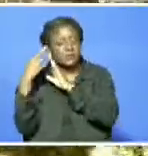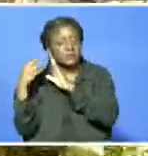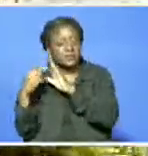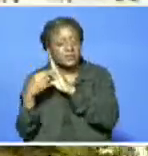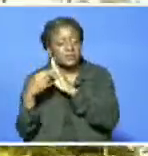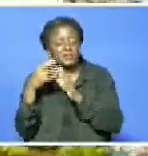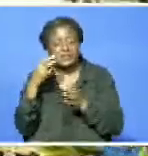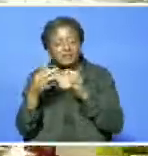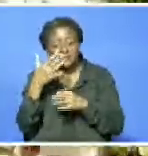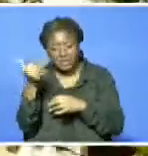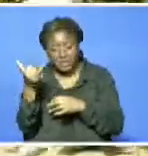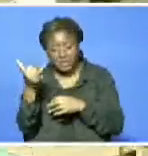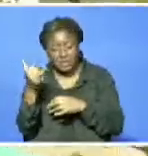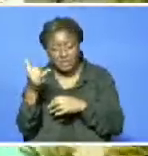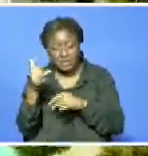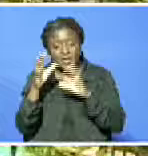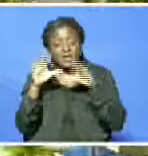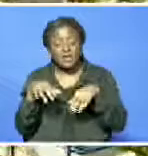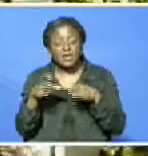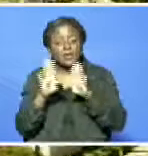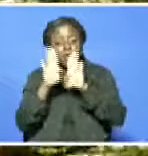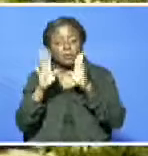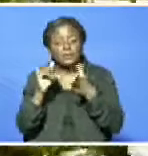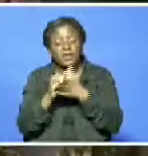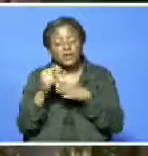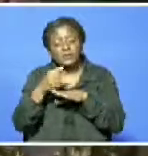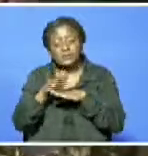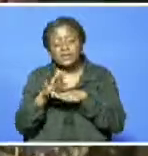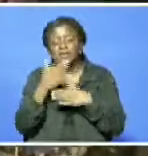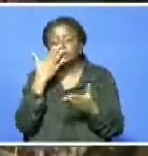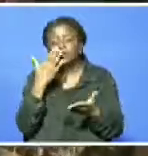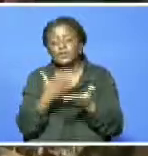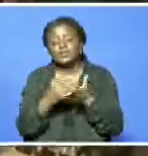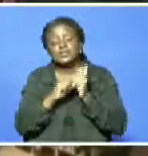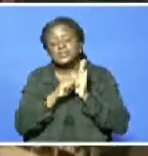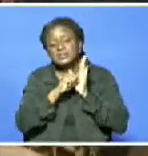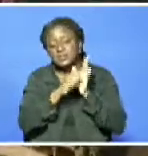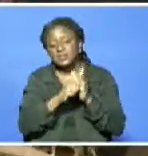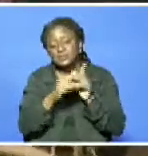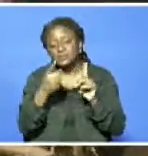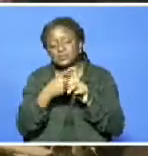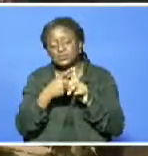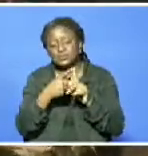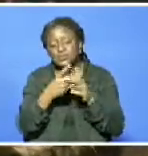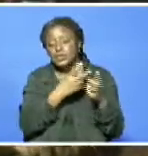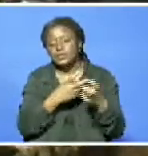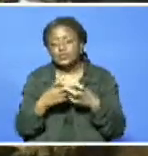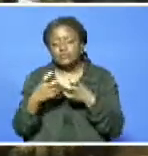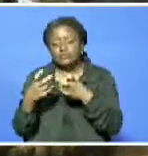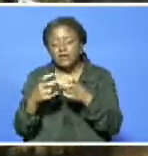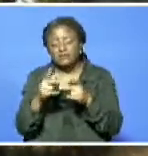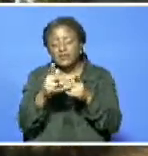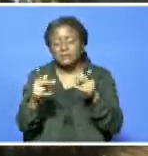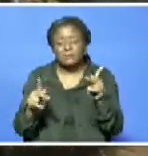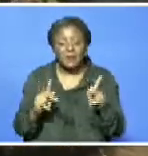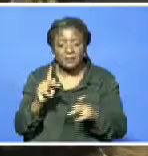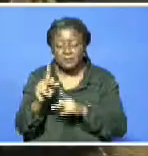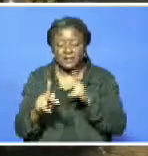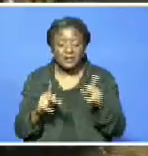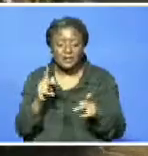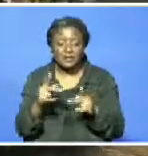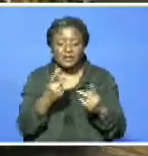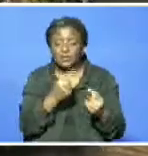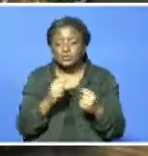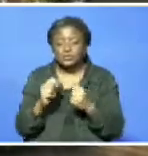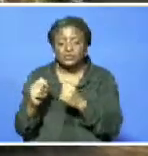they're able to open, that would send a good signal to the traveling public, the tour operators, that